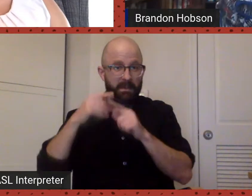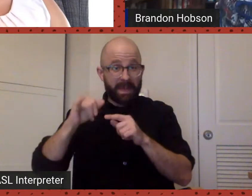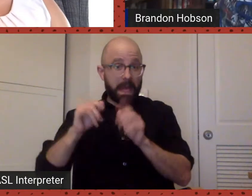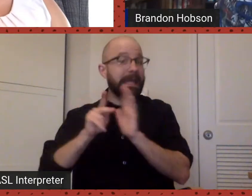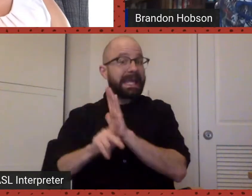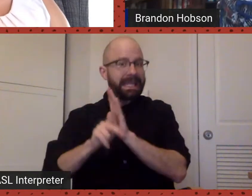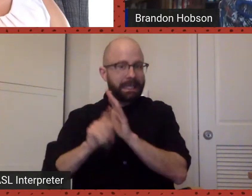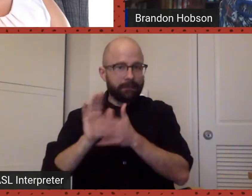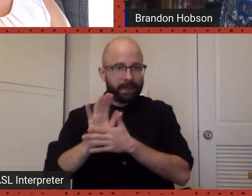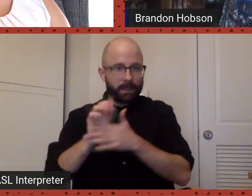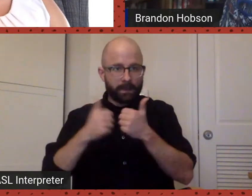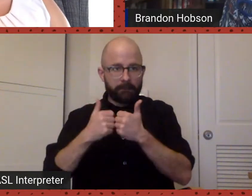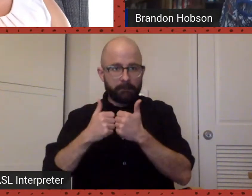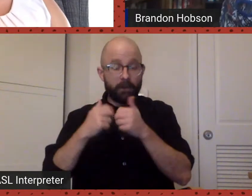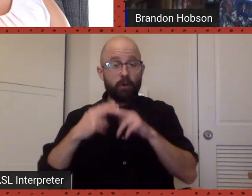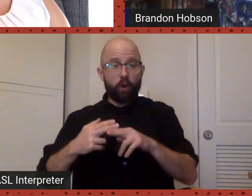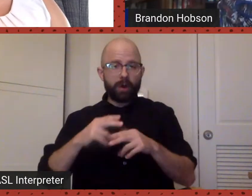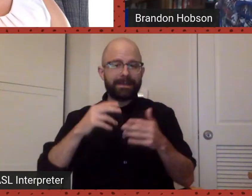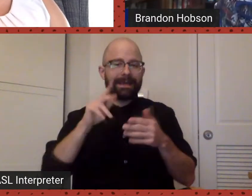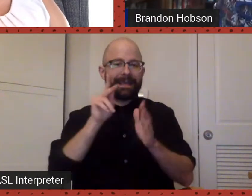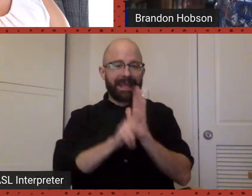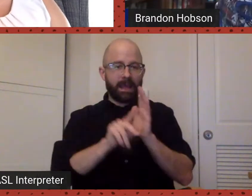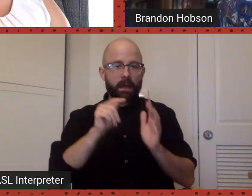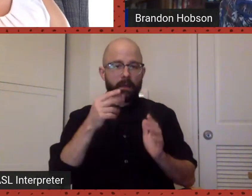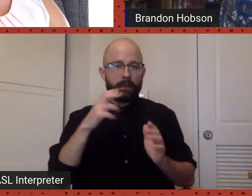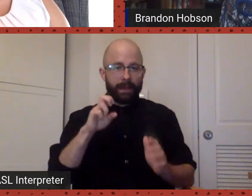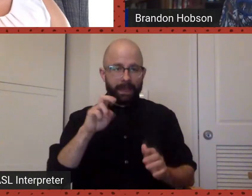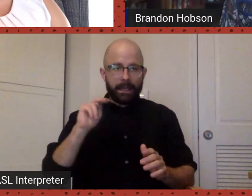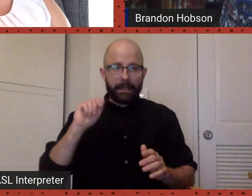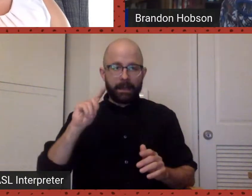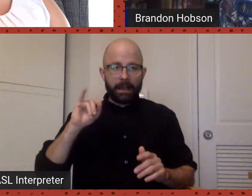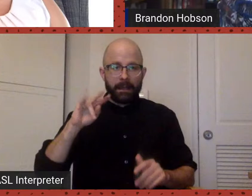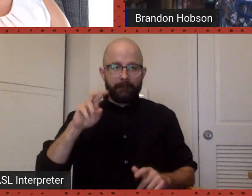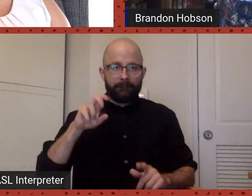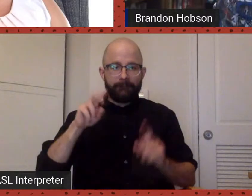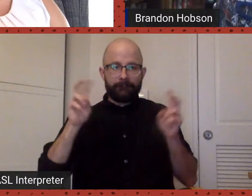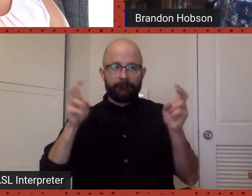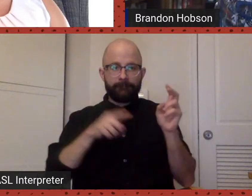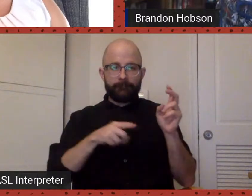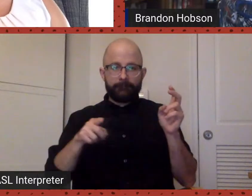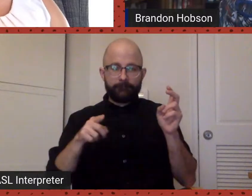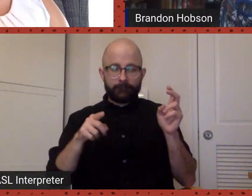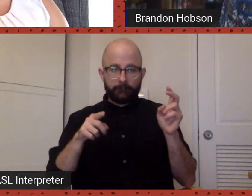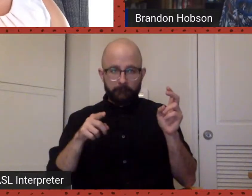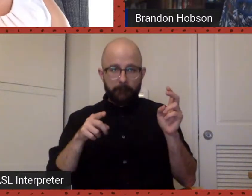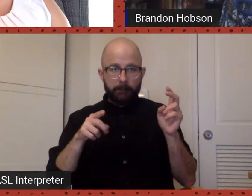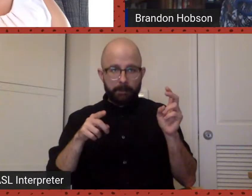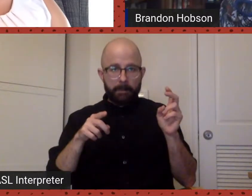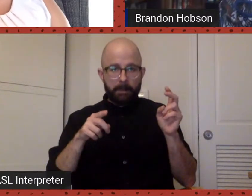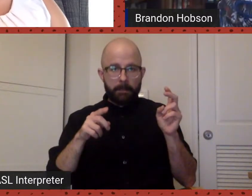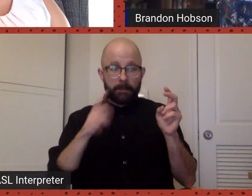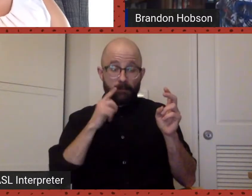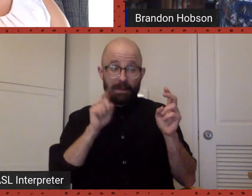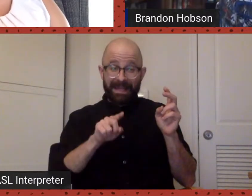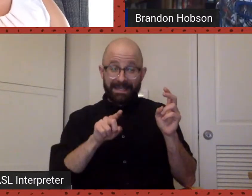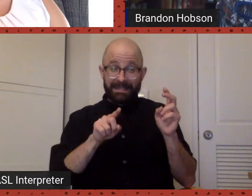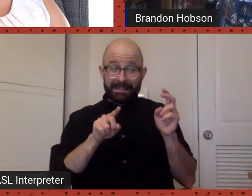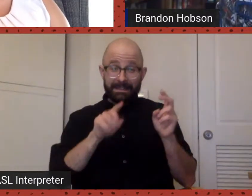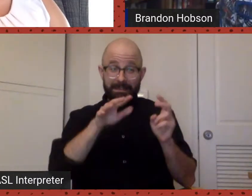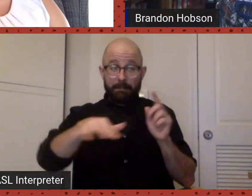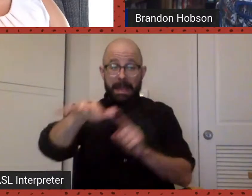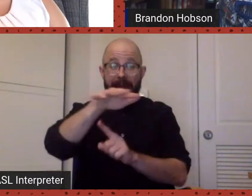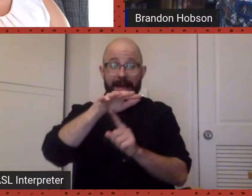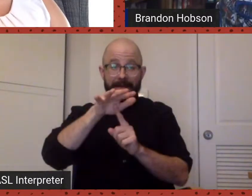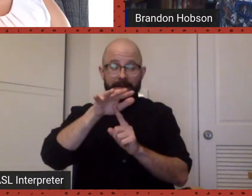That becomes Kill the Native. And so for this space, it's an alternate